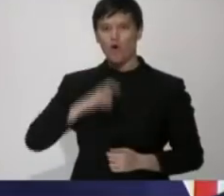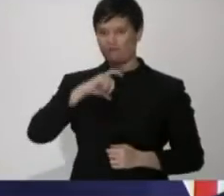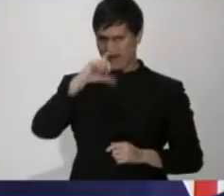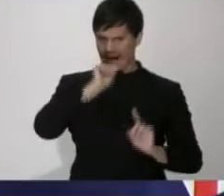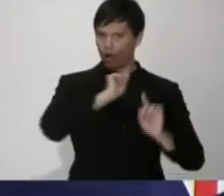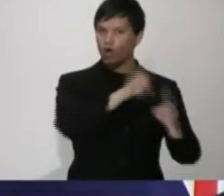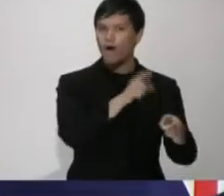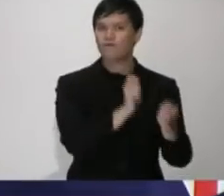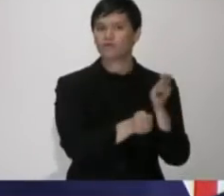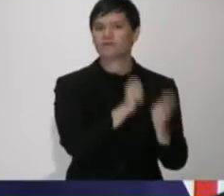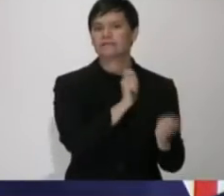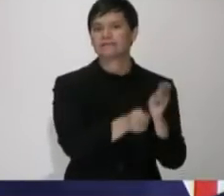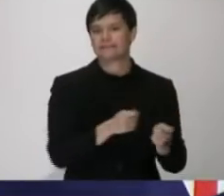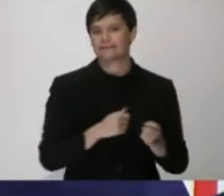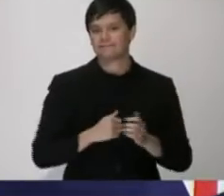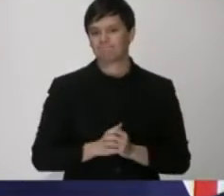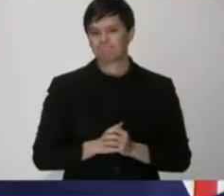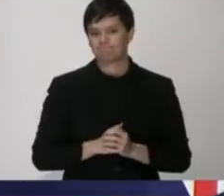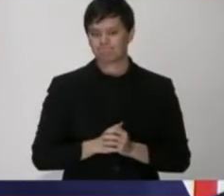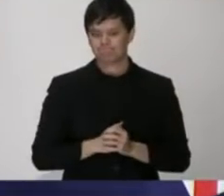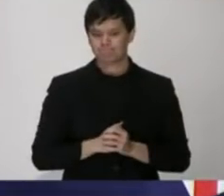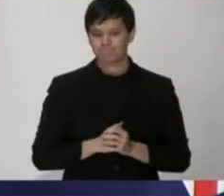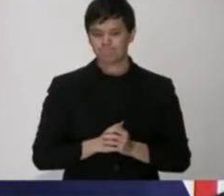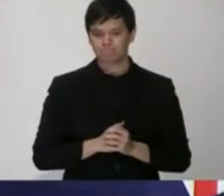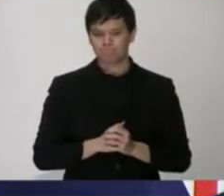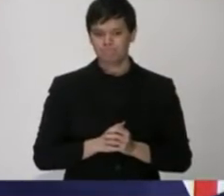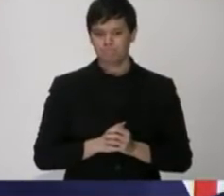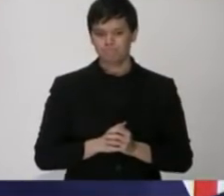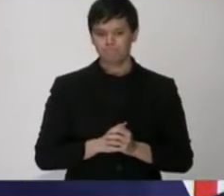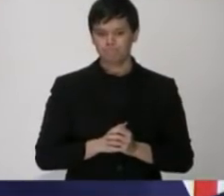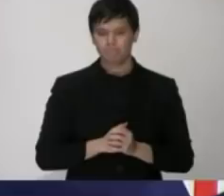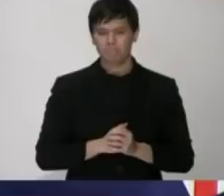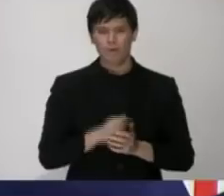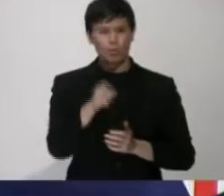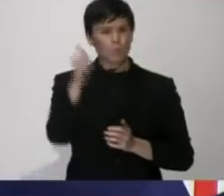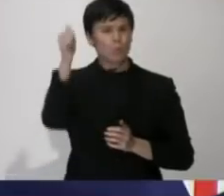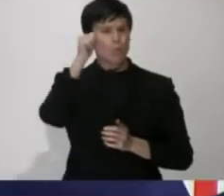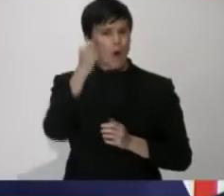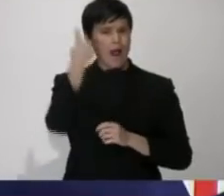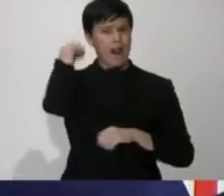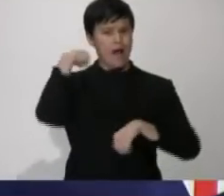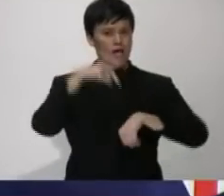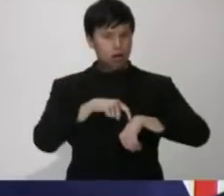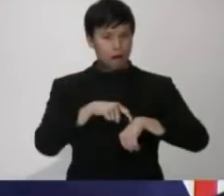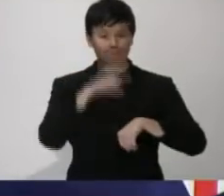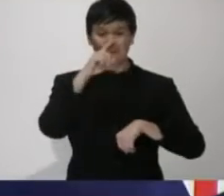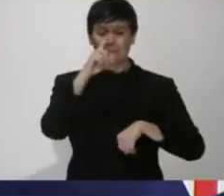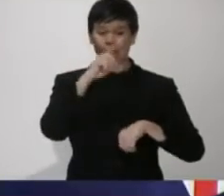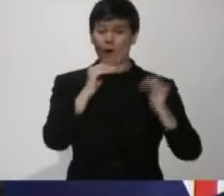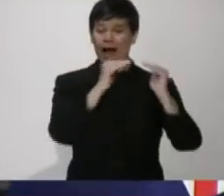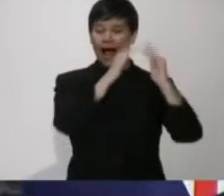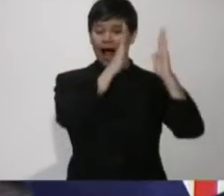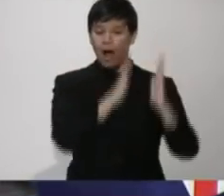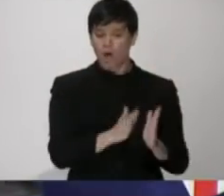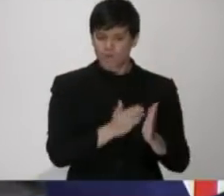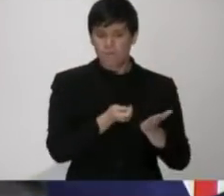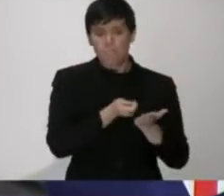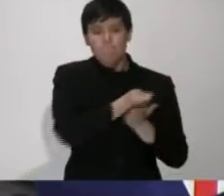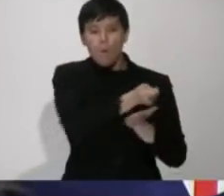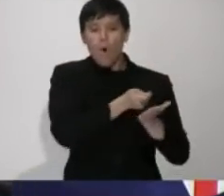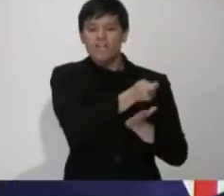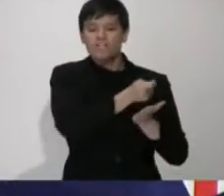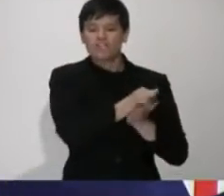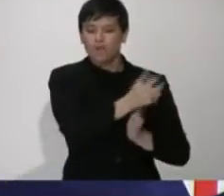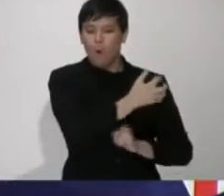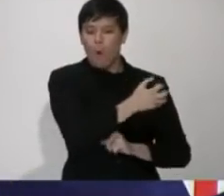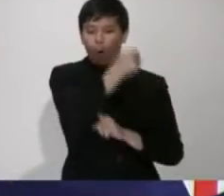another mortgage holiday extension? Yeah, look, the mortgage deferral scheme has been run by the banks up to now, and I think it's generally been very well received. The